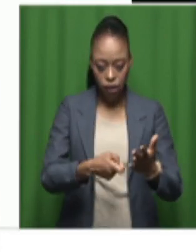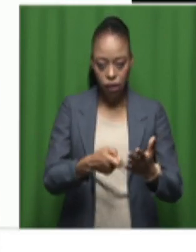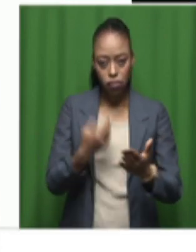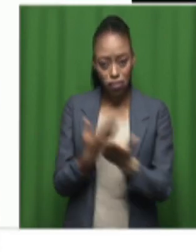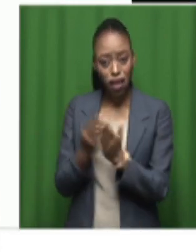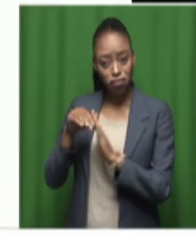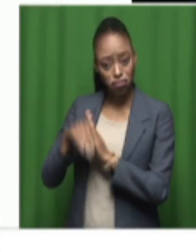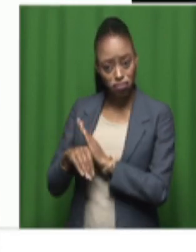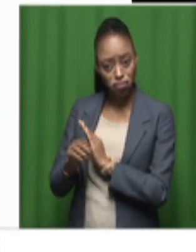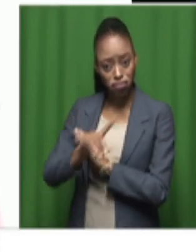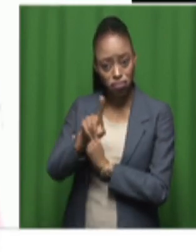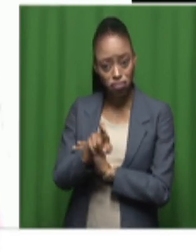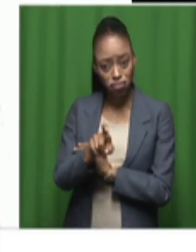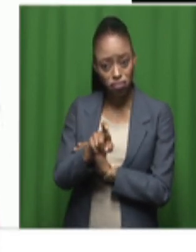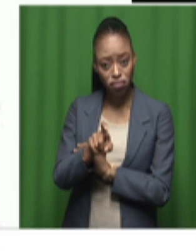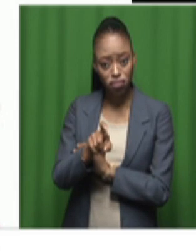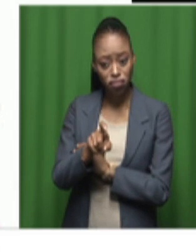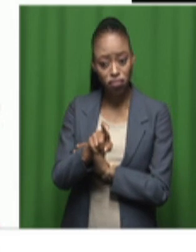come down?